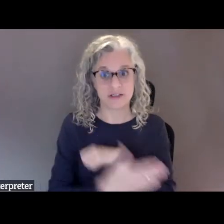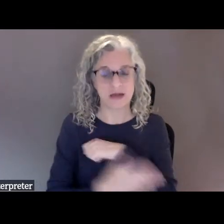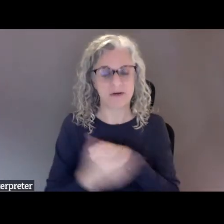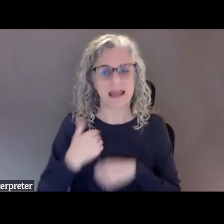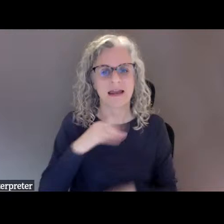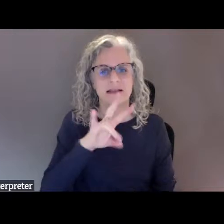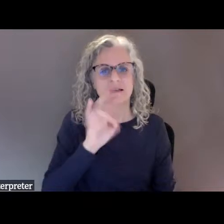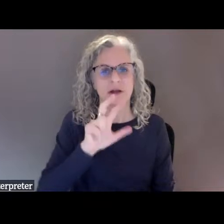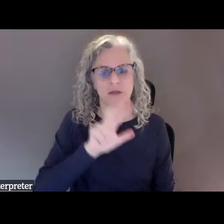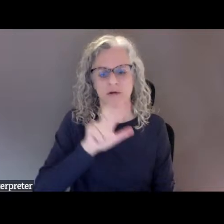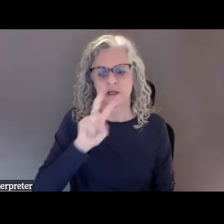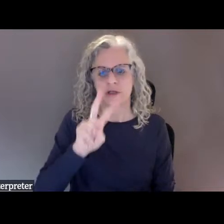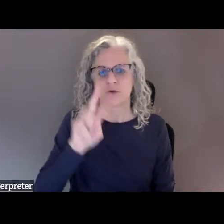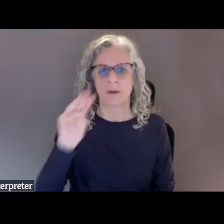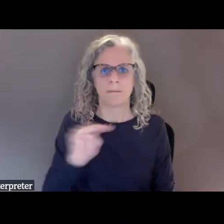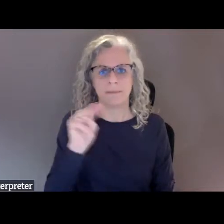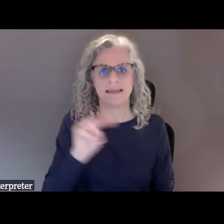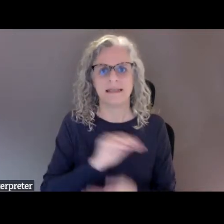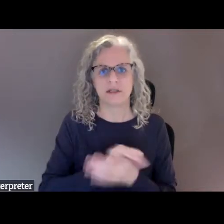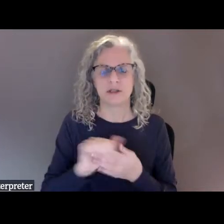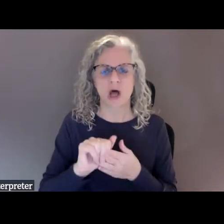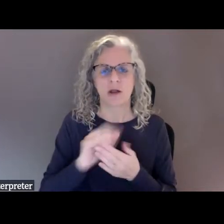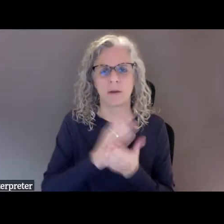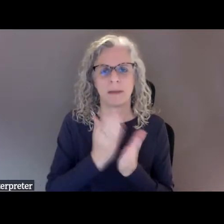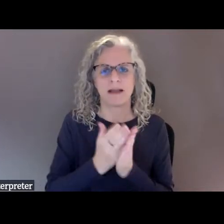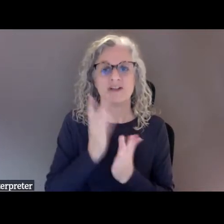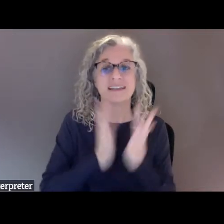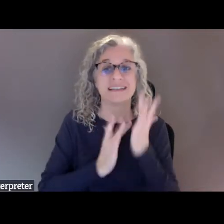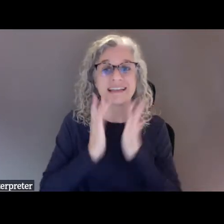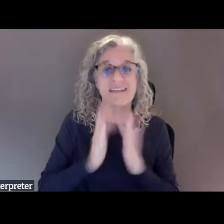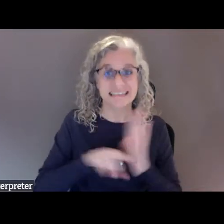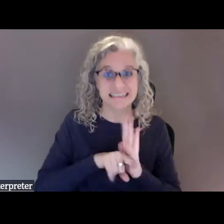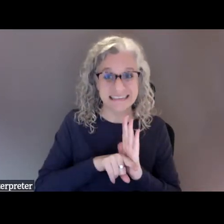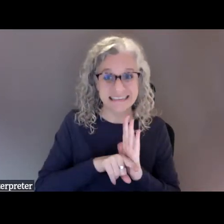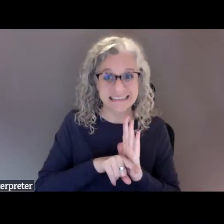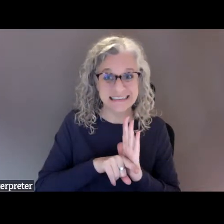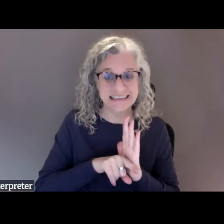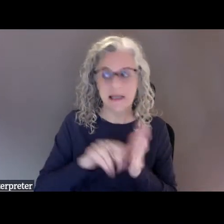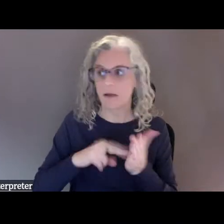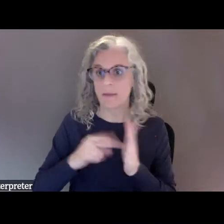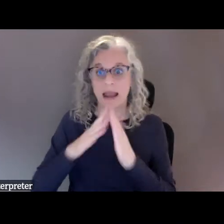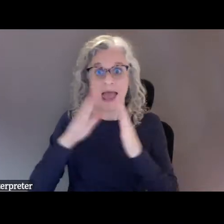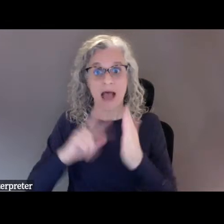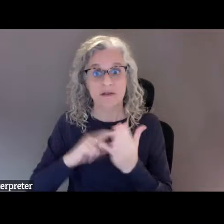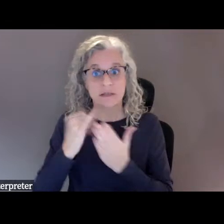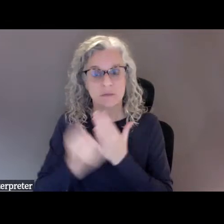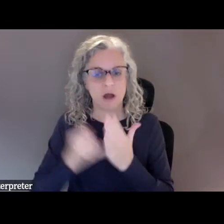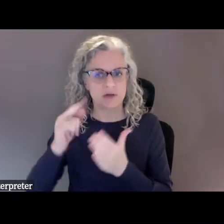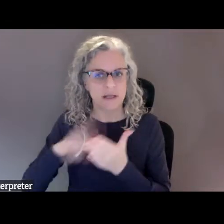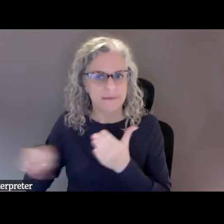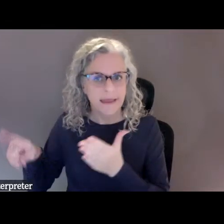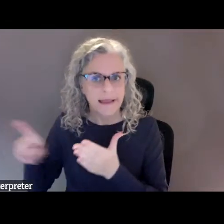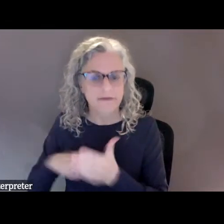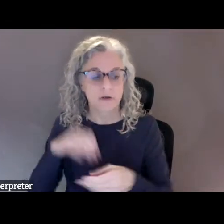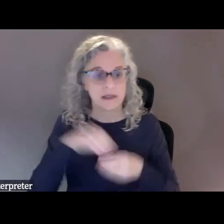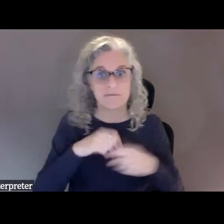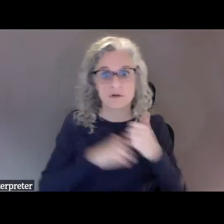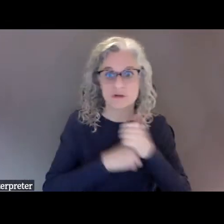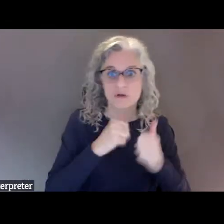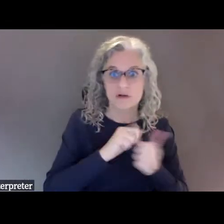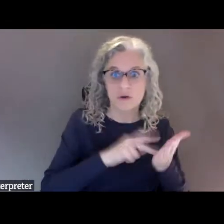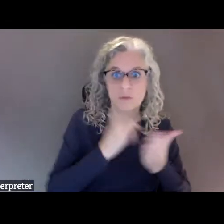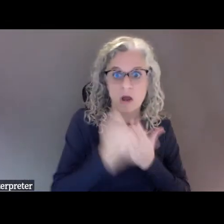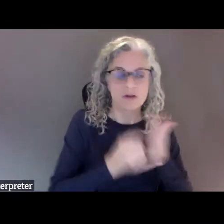million budget shortfall, budget deficit that resulted in housing projects getting canceled, infrastructure projects getting canceled.